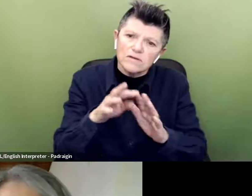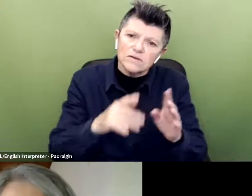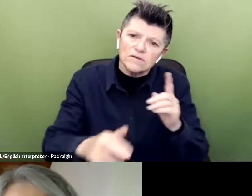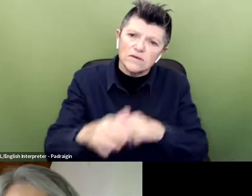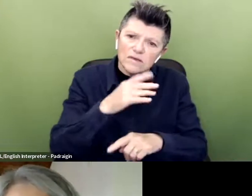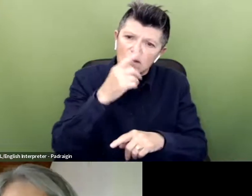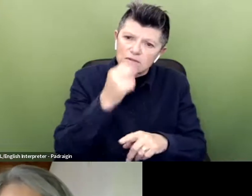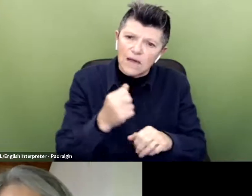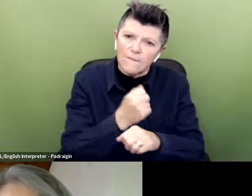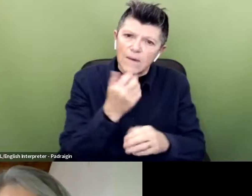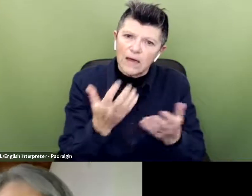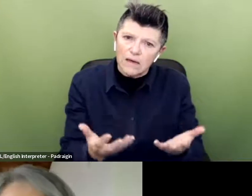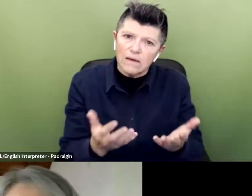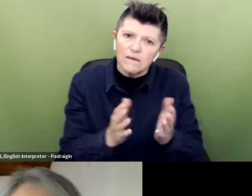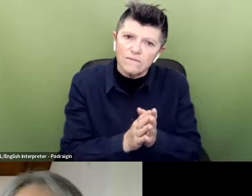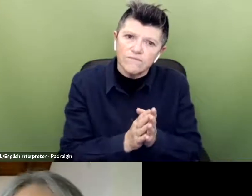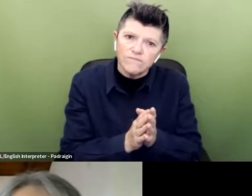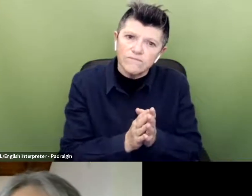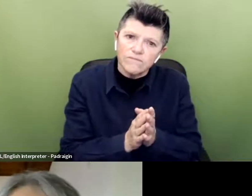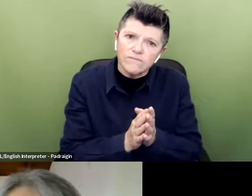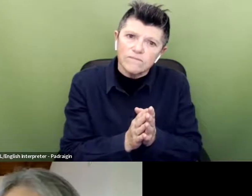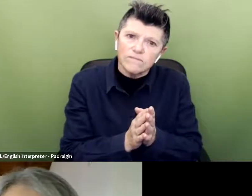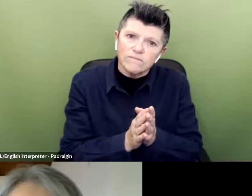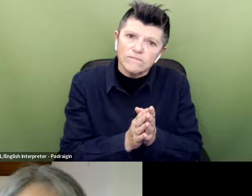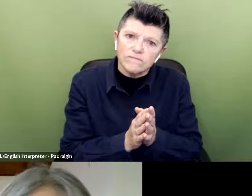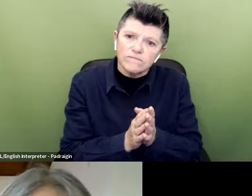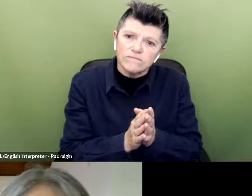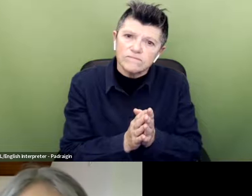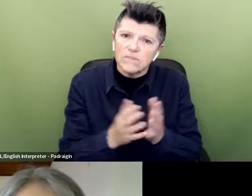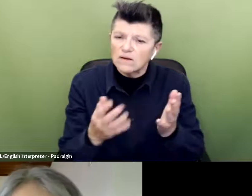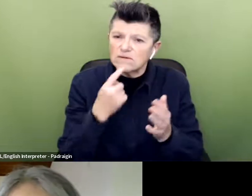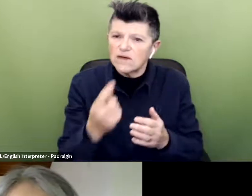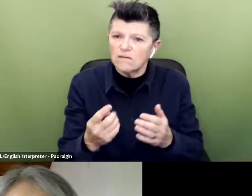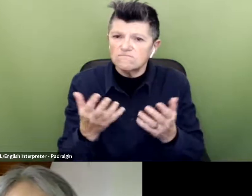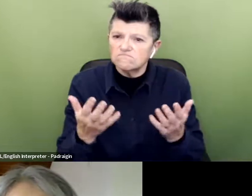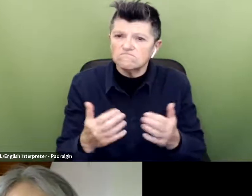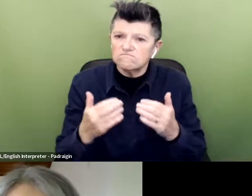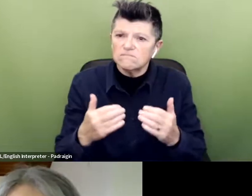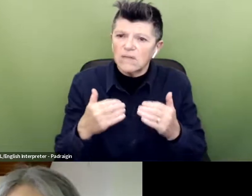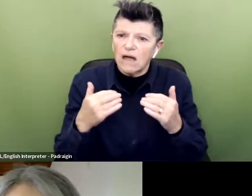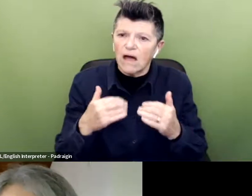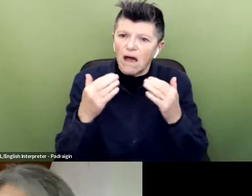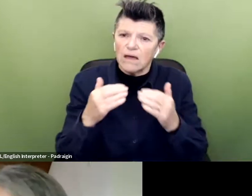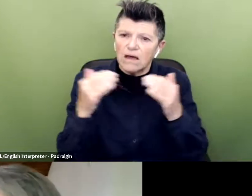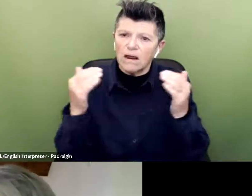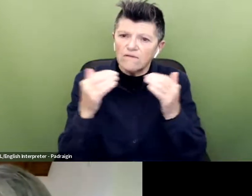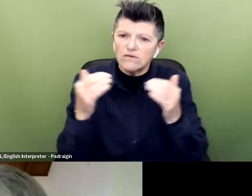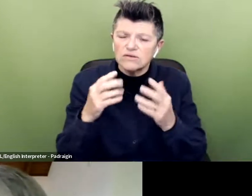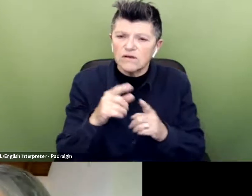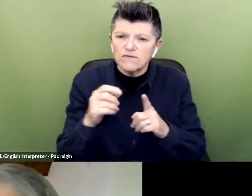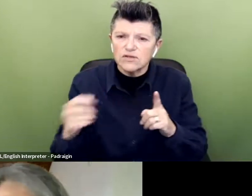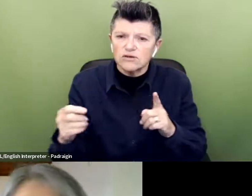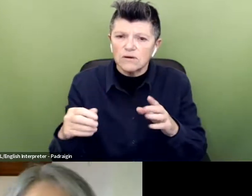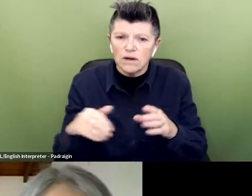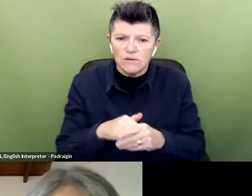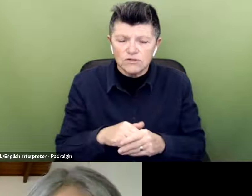make toward let's say, higher levels of digital inclusion? So I stop right